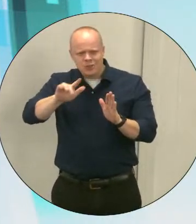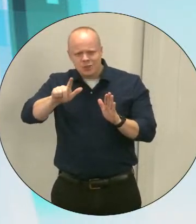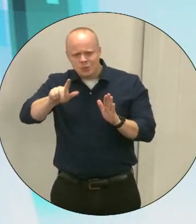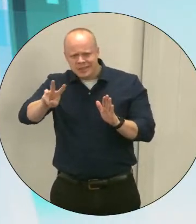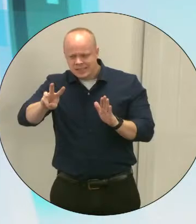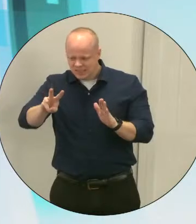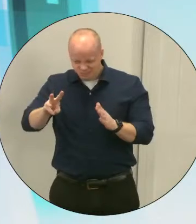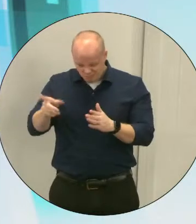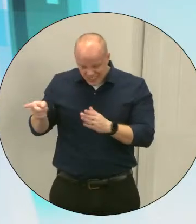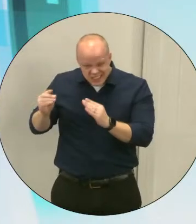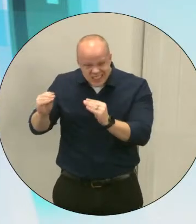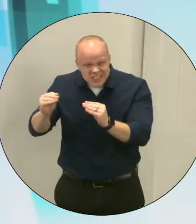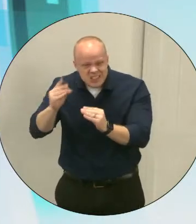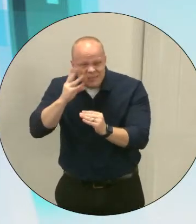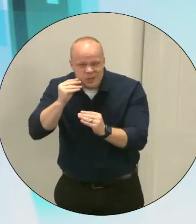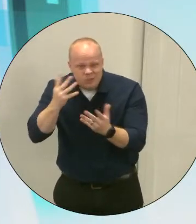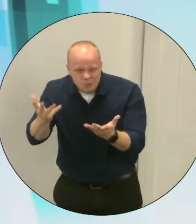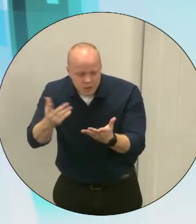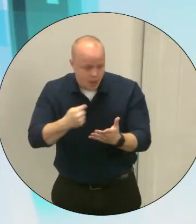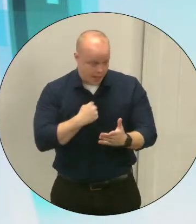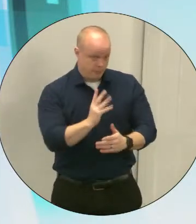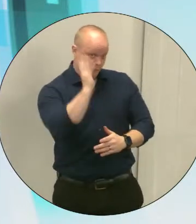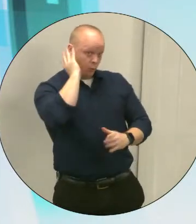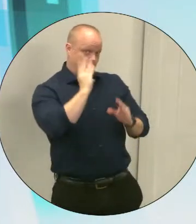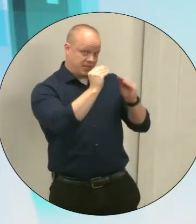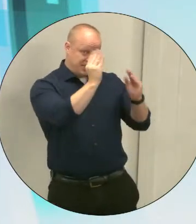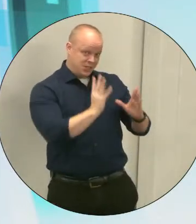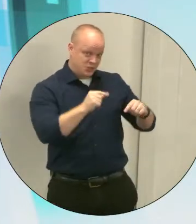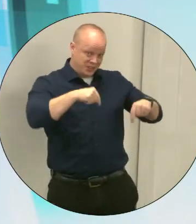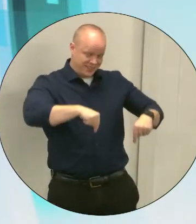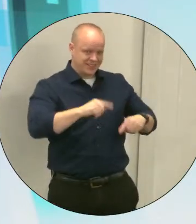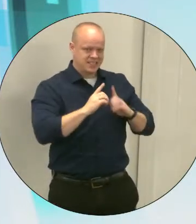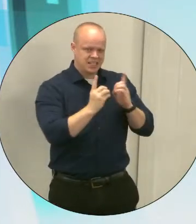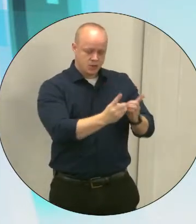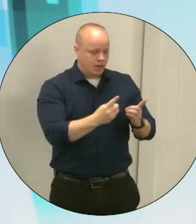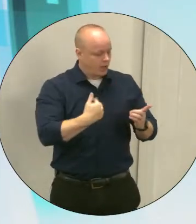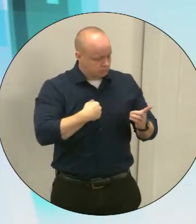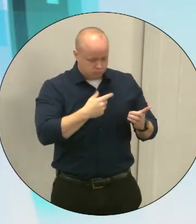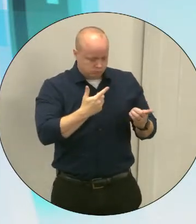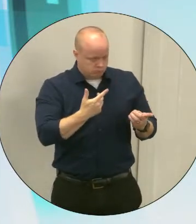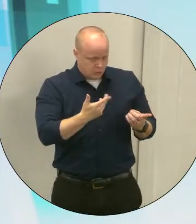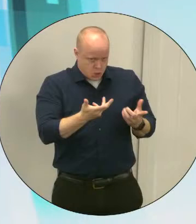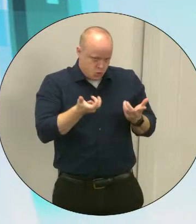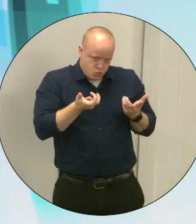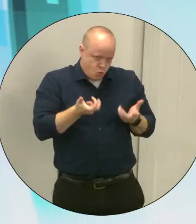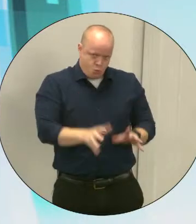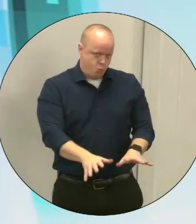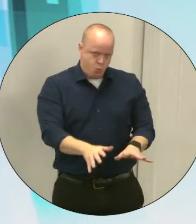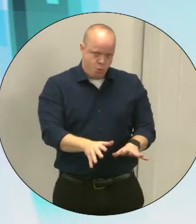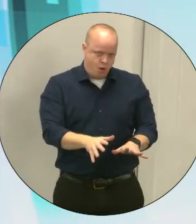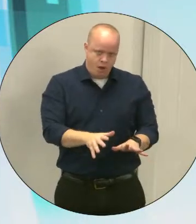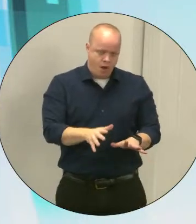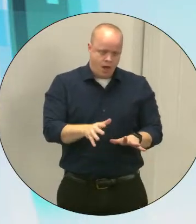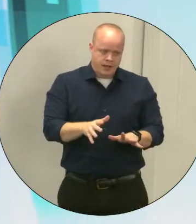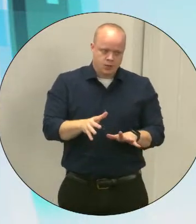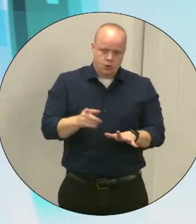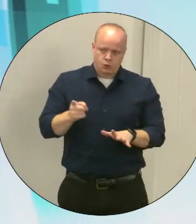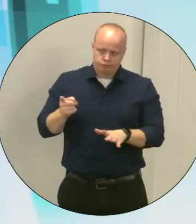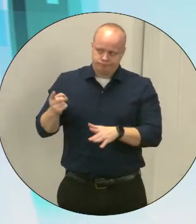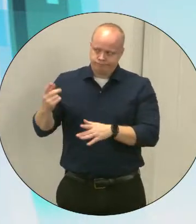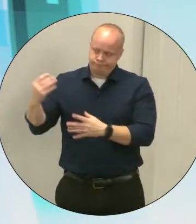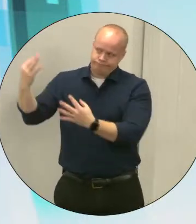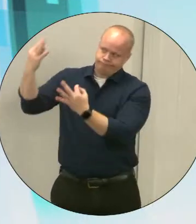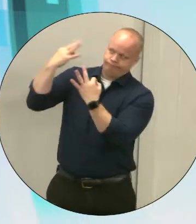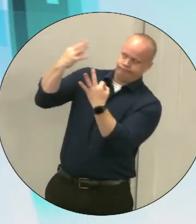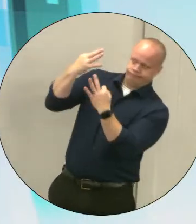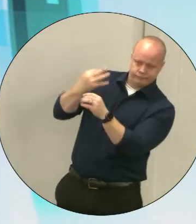teaching experience? As a former teacher of this district, I sure as heck do not want to be taking directions